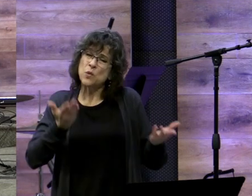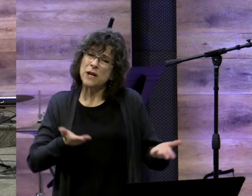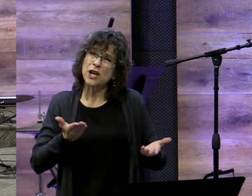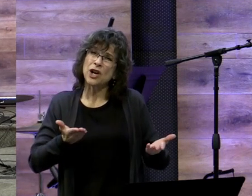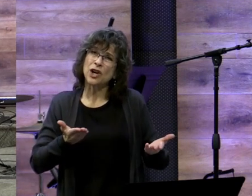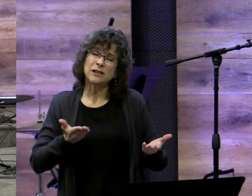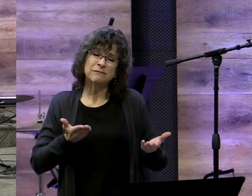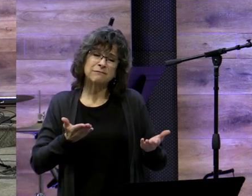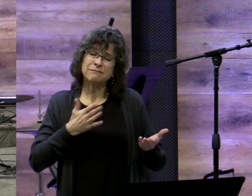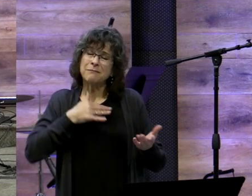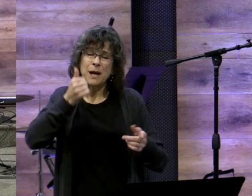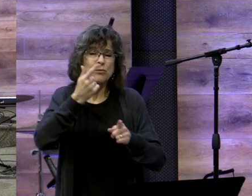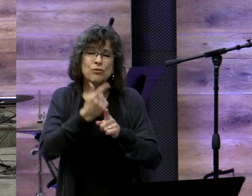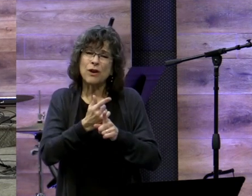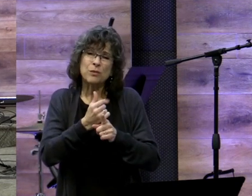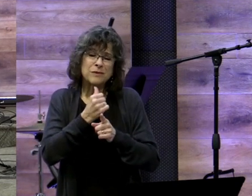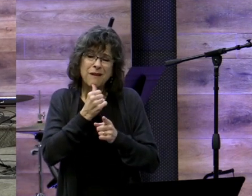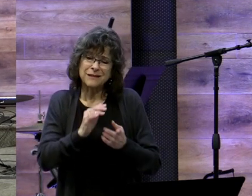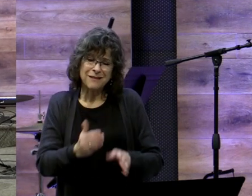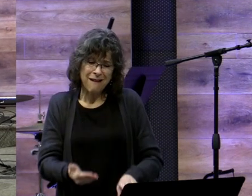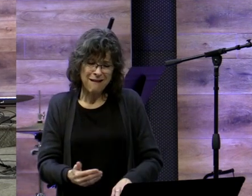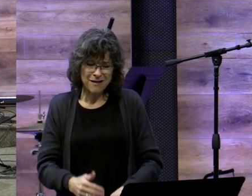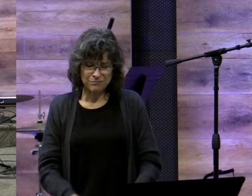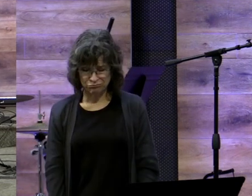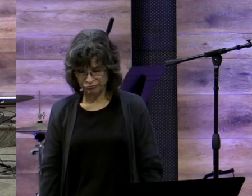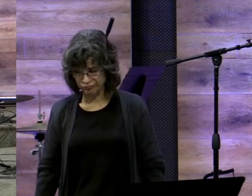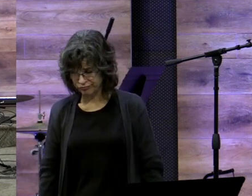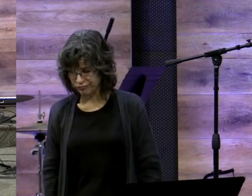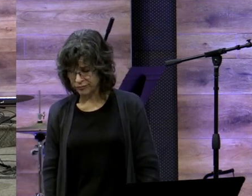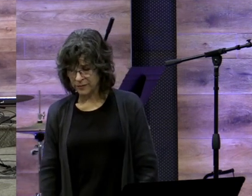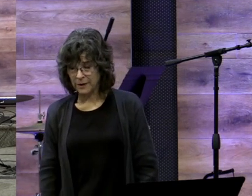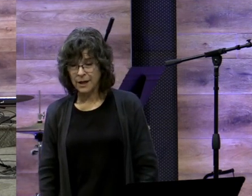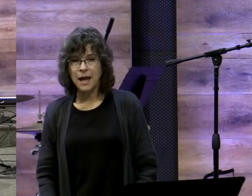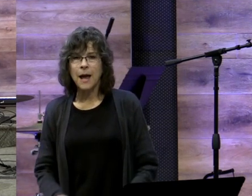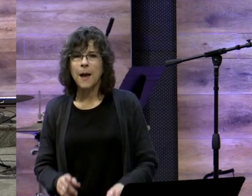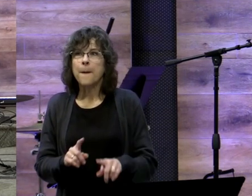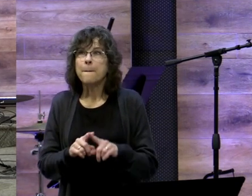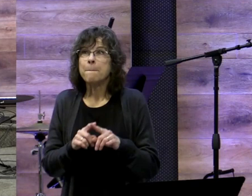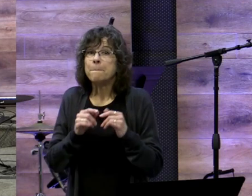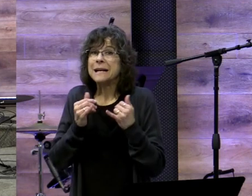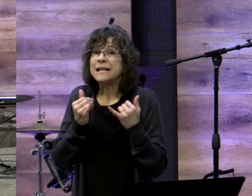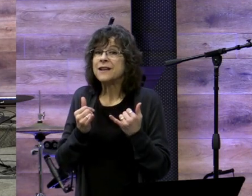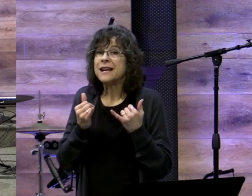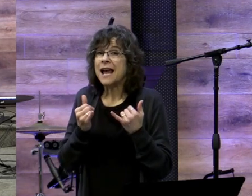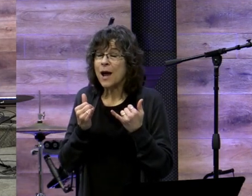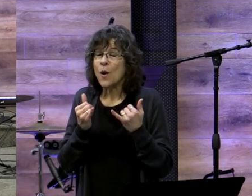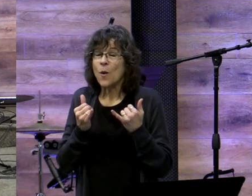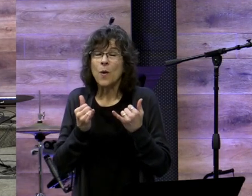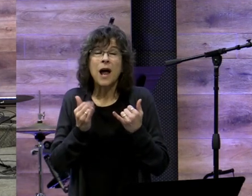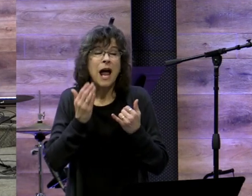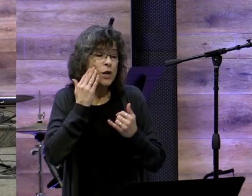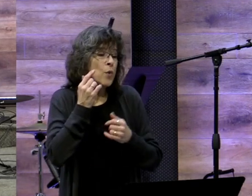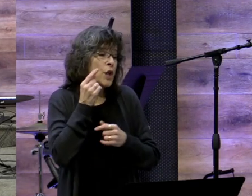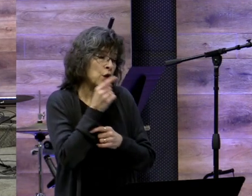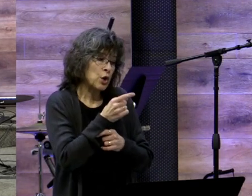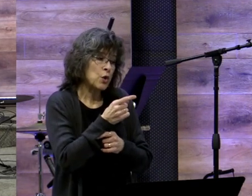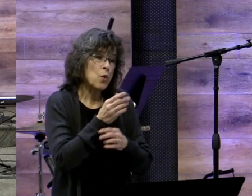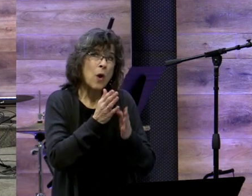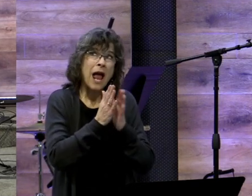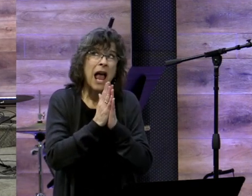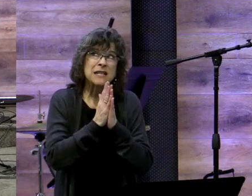brother would not have died. But even now, I know that whatever you ask from God, God will give